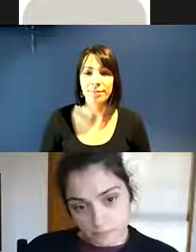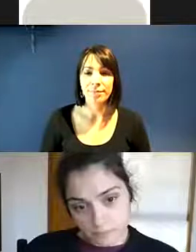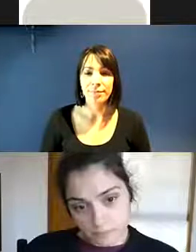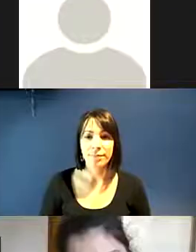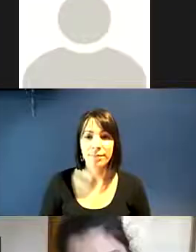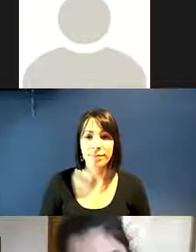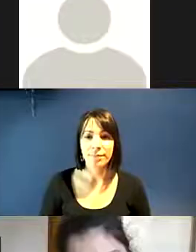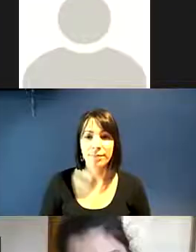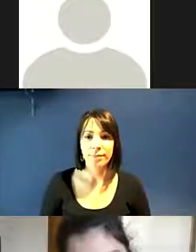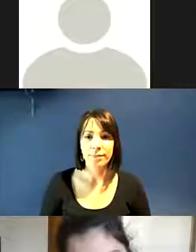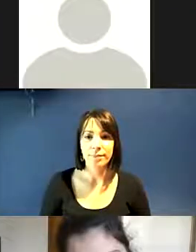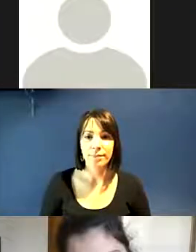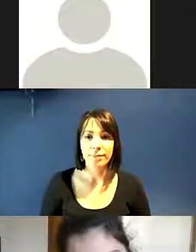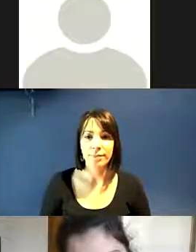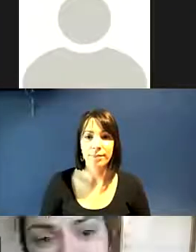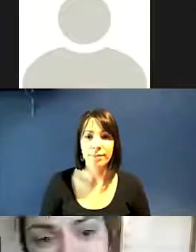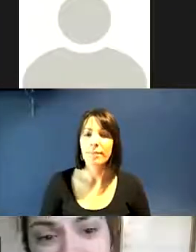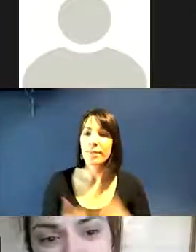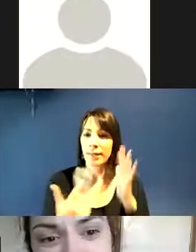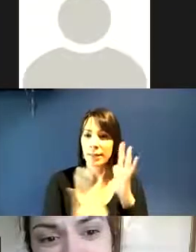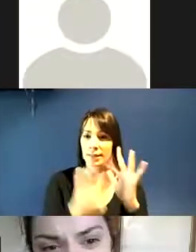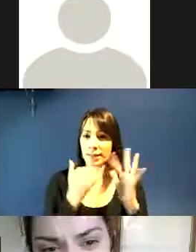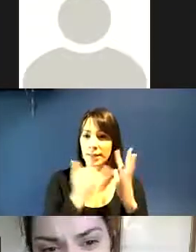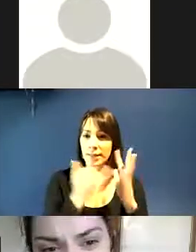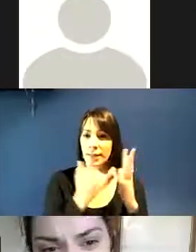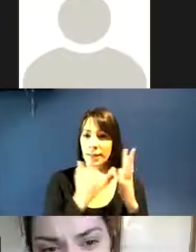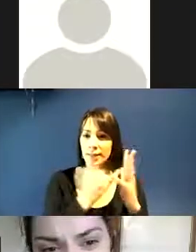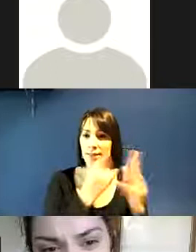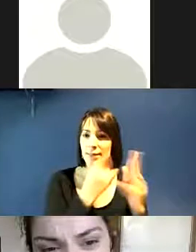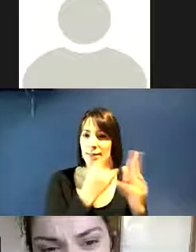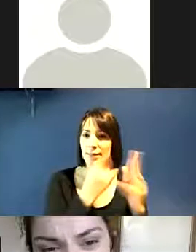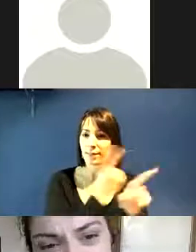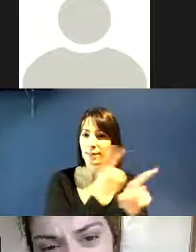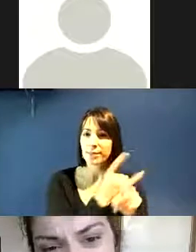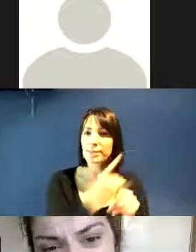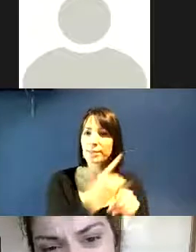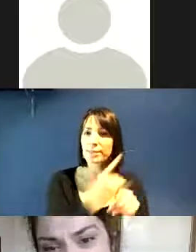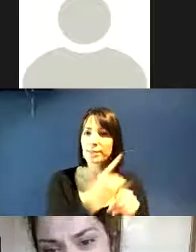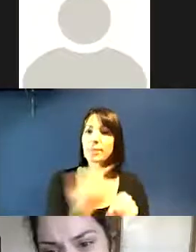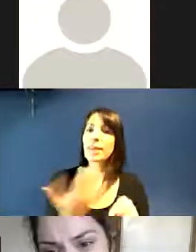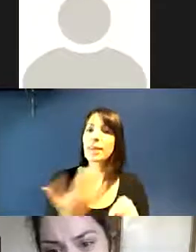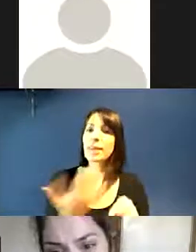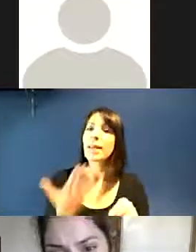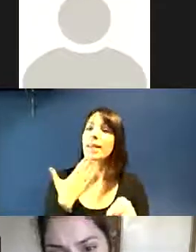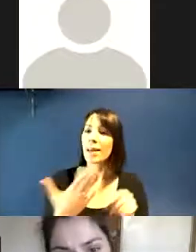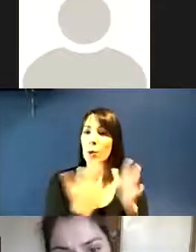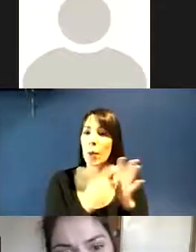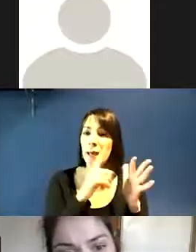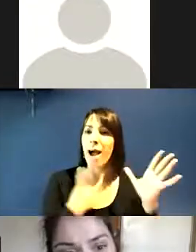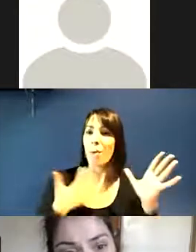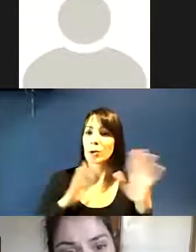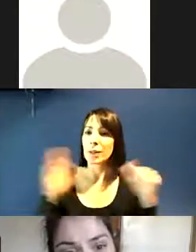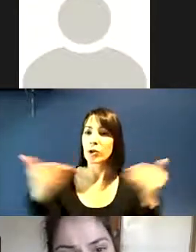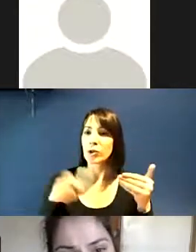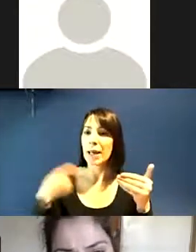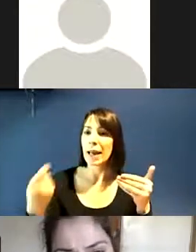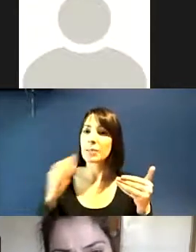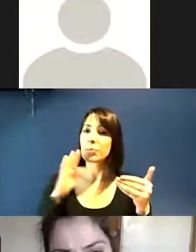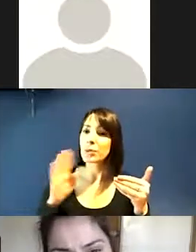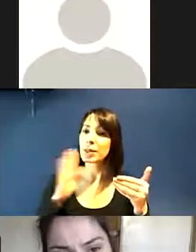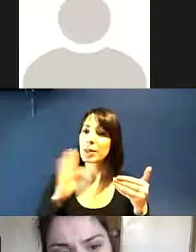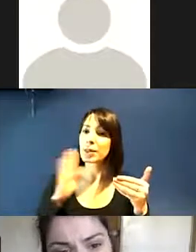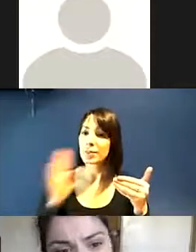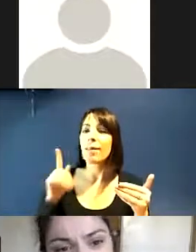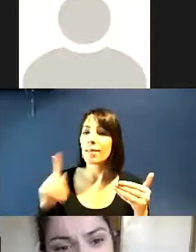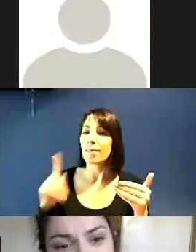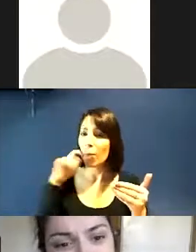Thank you, Kira. So I'd like to introduce our next essential action, which is challenging the condoning